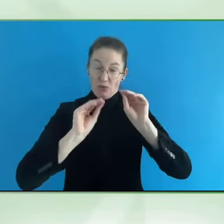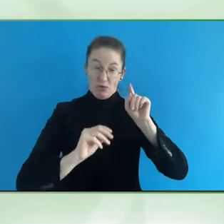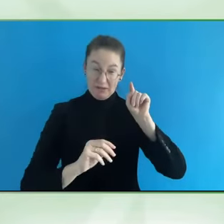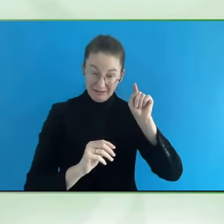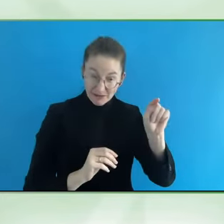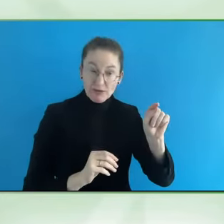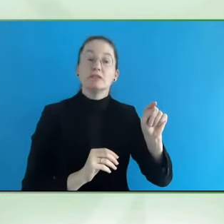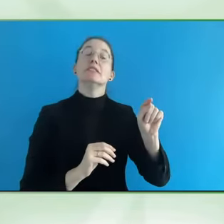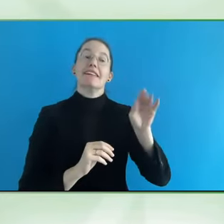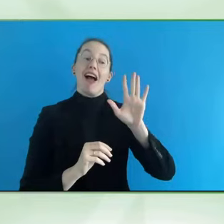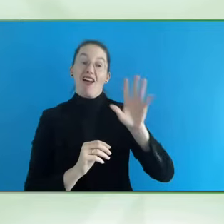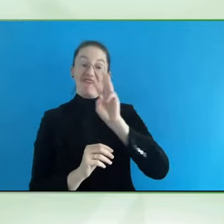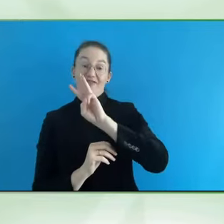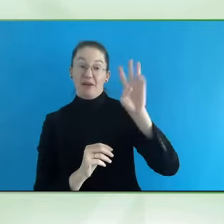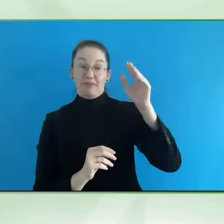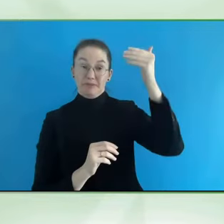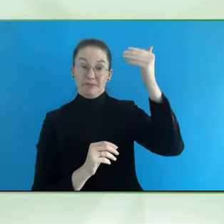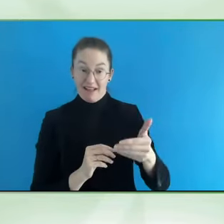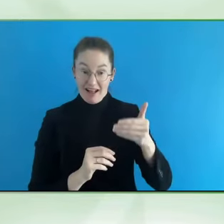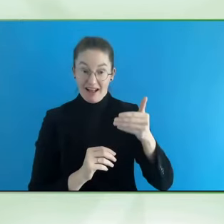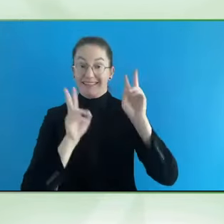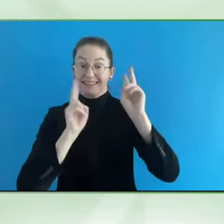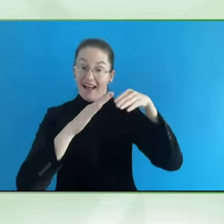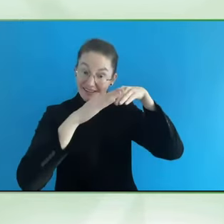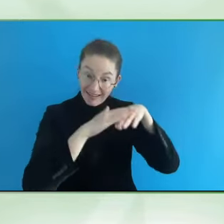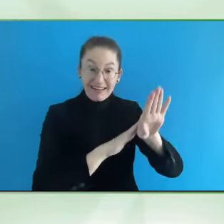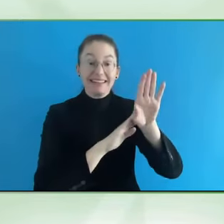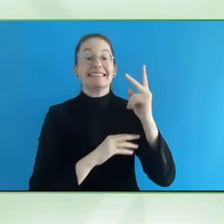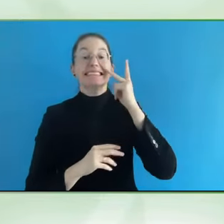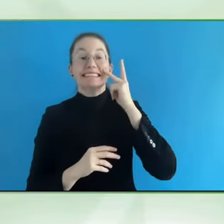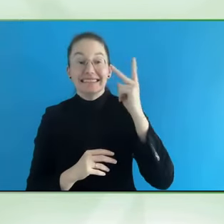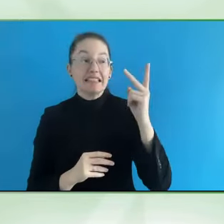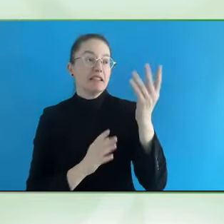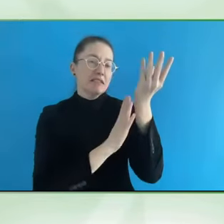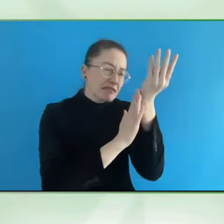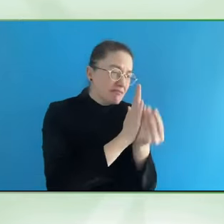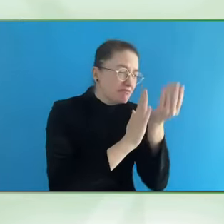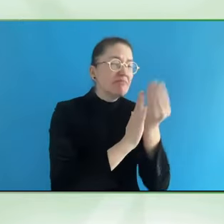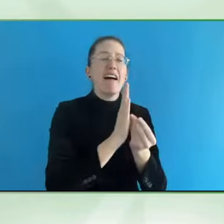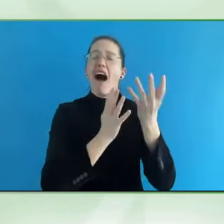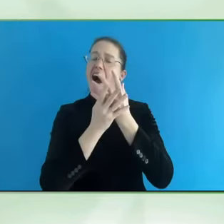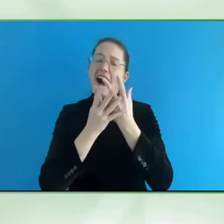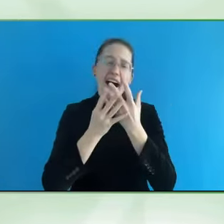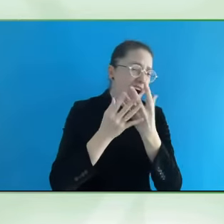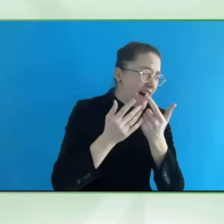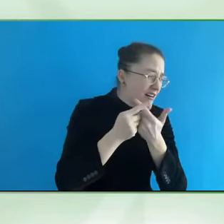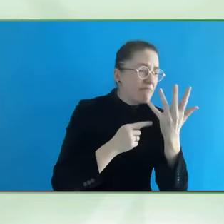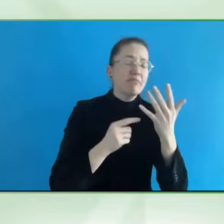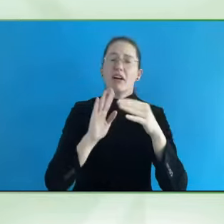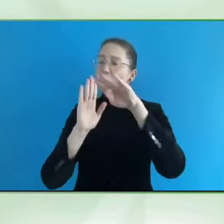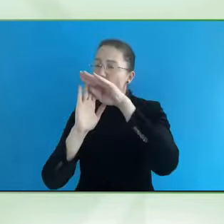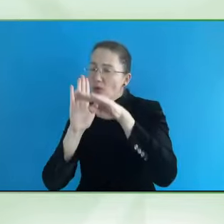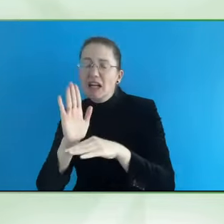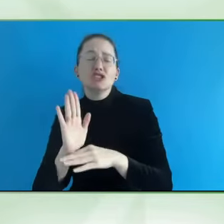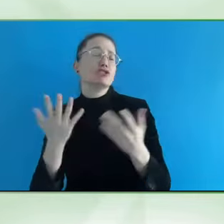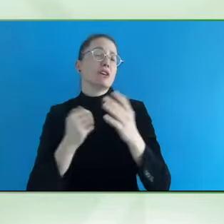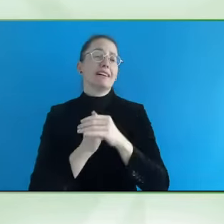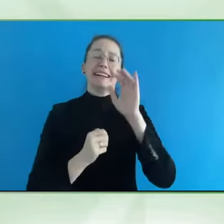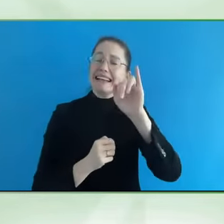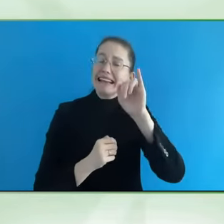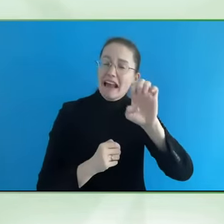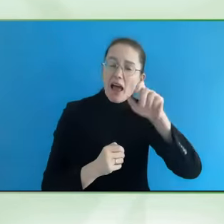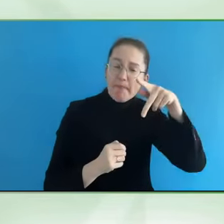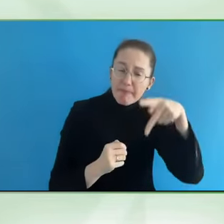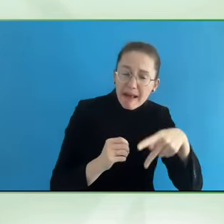download all the regulation, IP models by school level, and find facts and